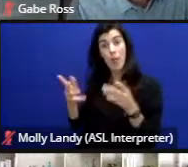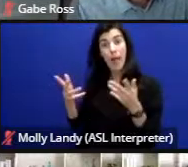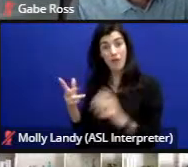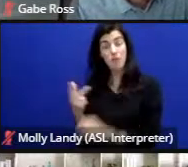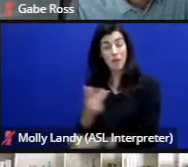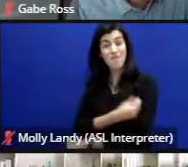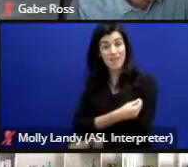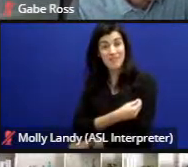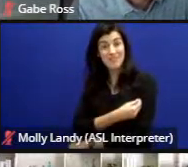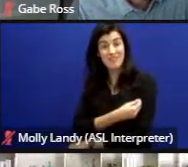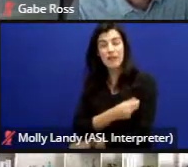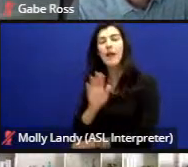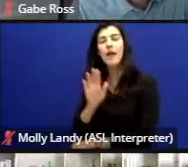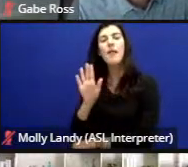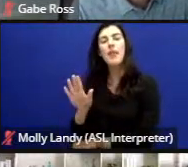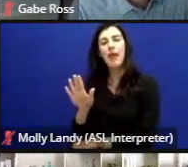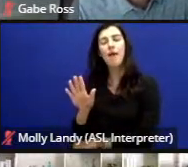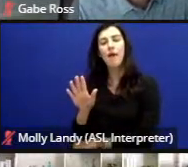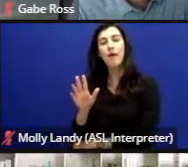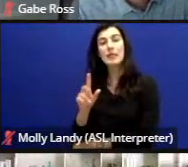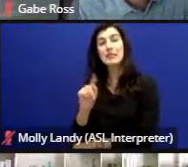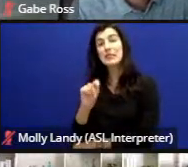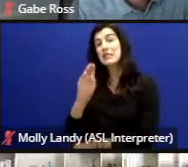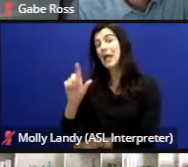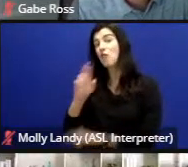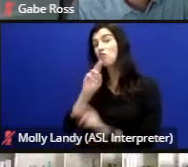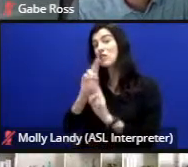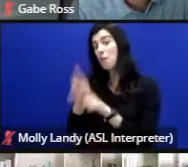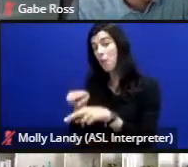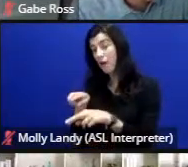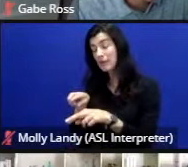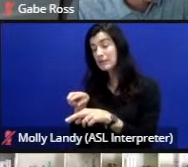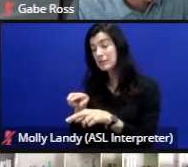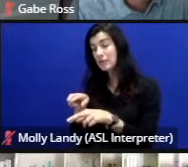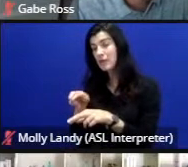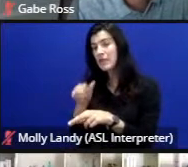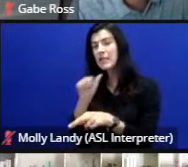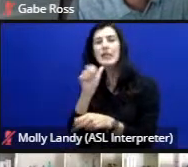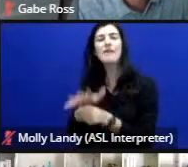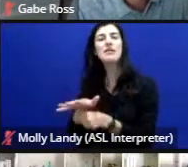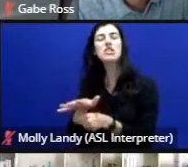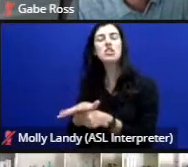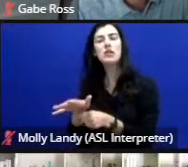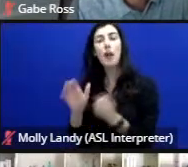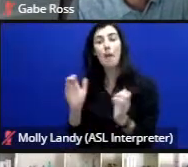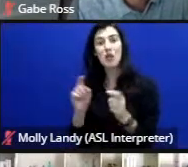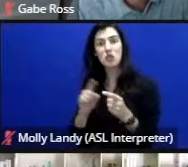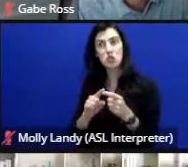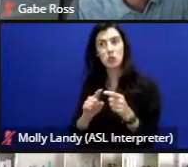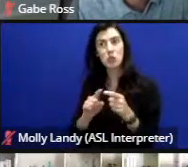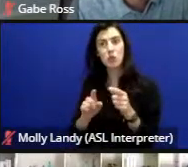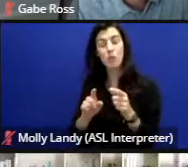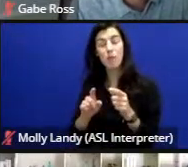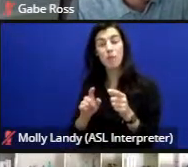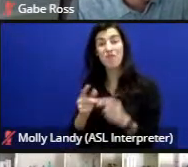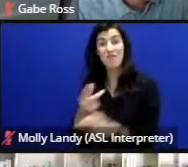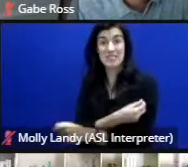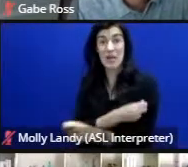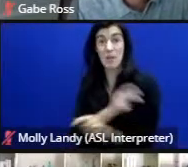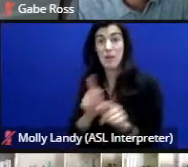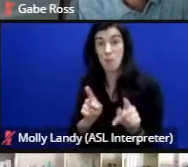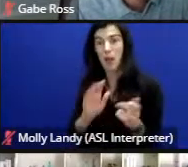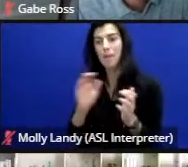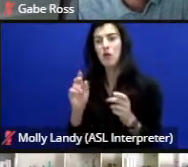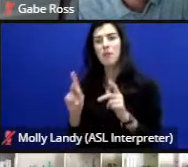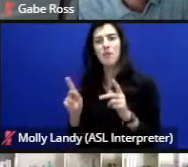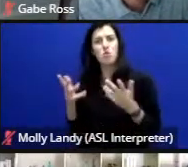the T cell response of those who had gone through the disease. And there's proof of this